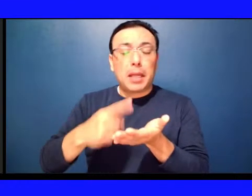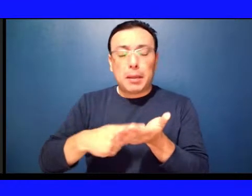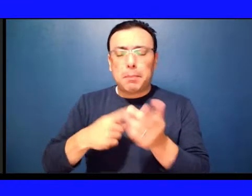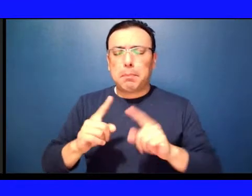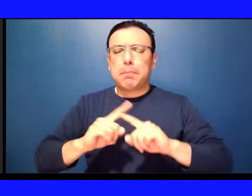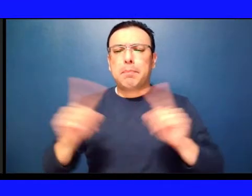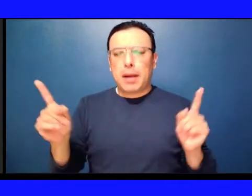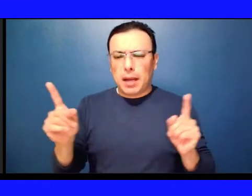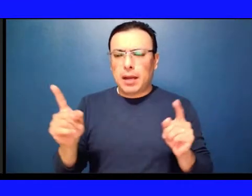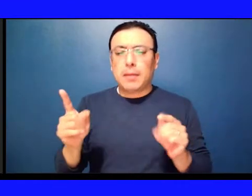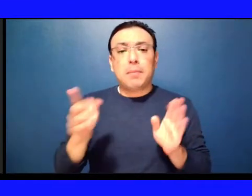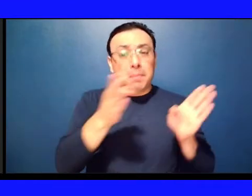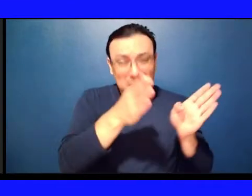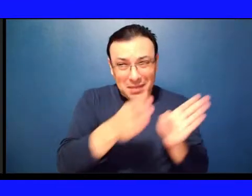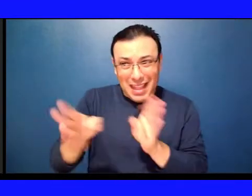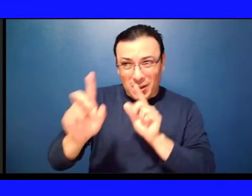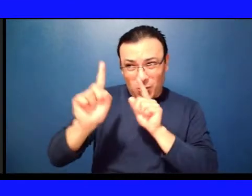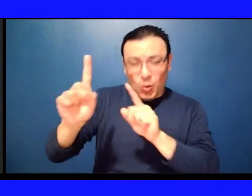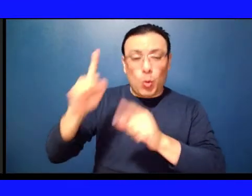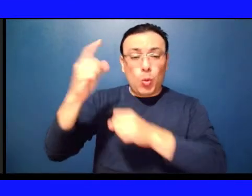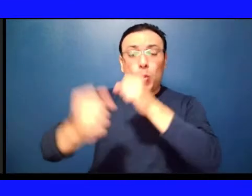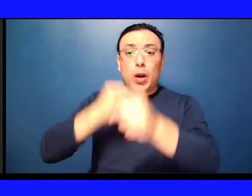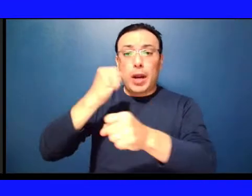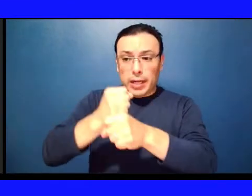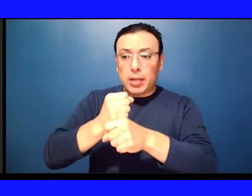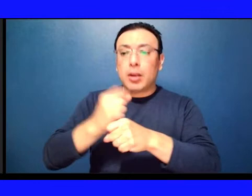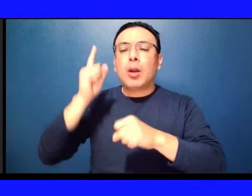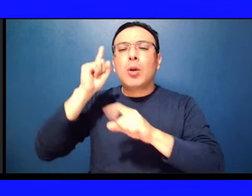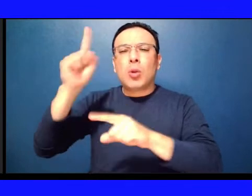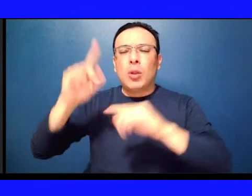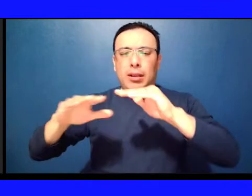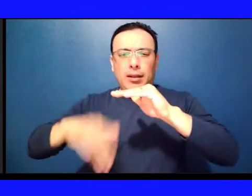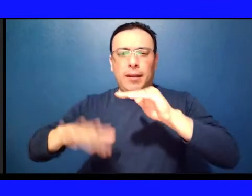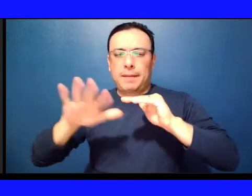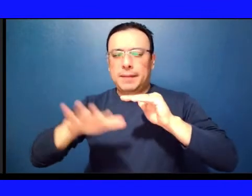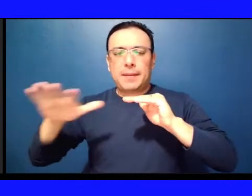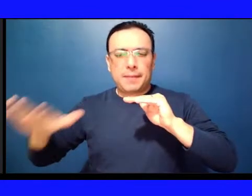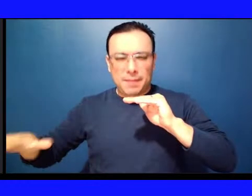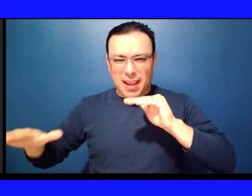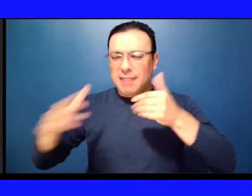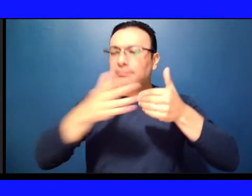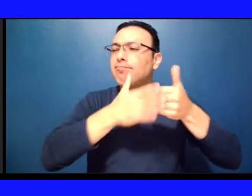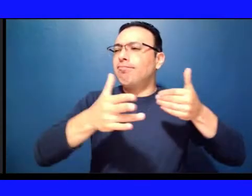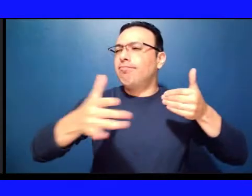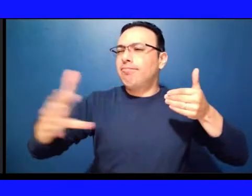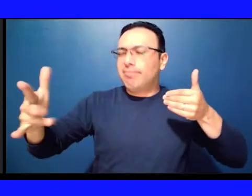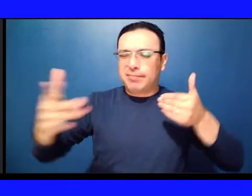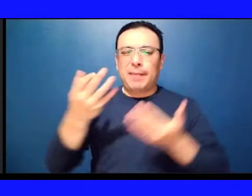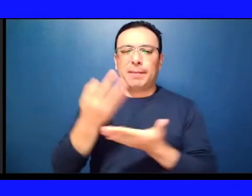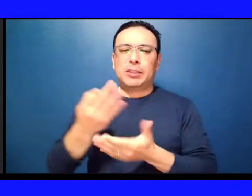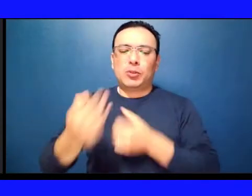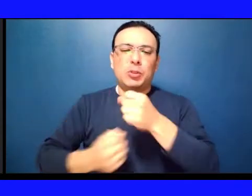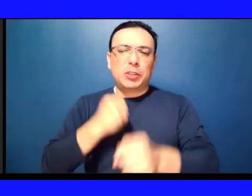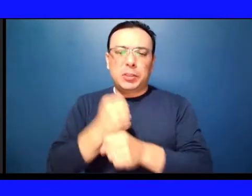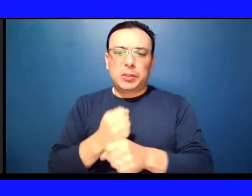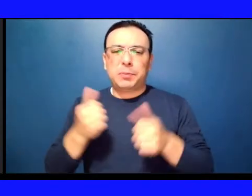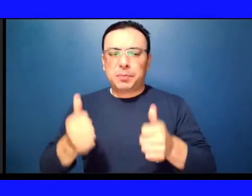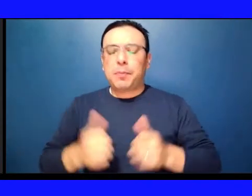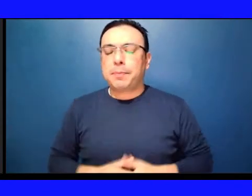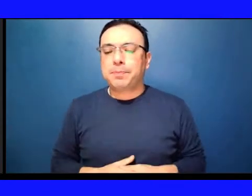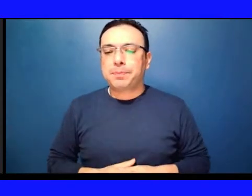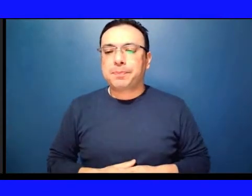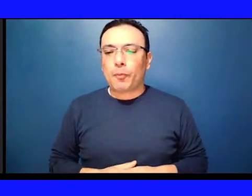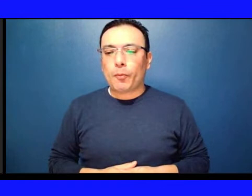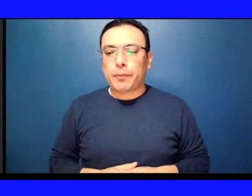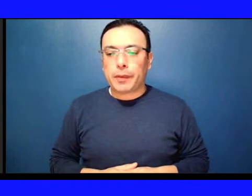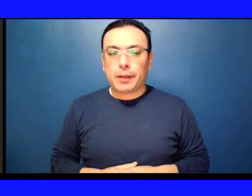wellness rounds. We had 688 documented for this quarter. It is down from 916,